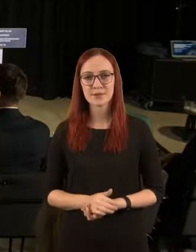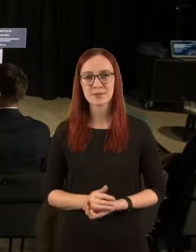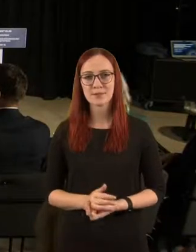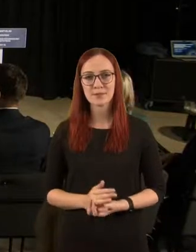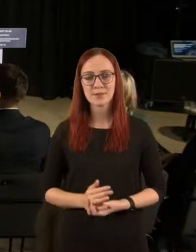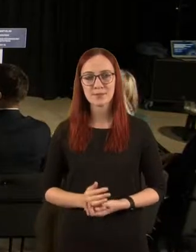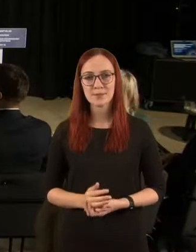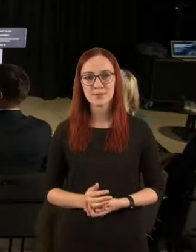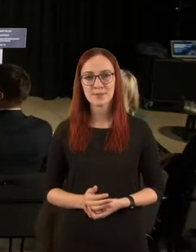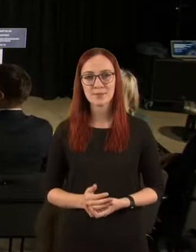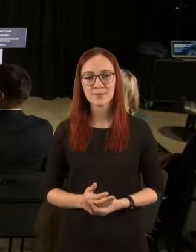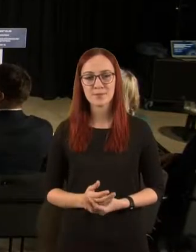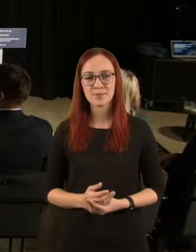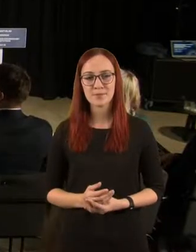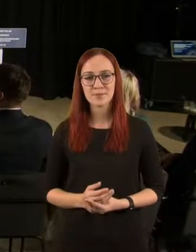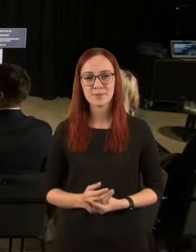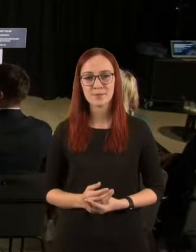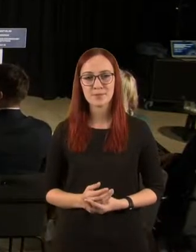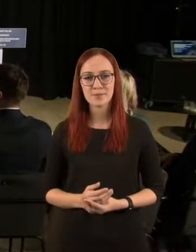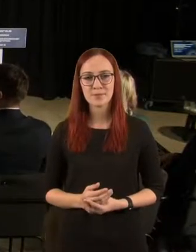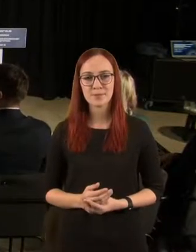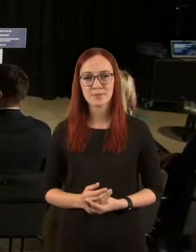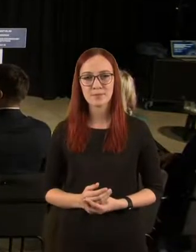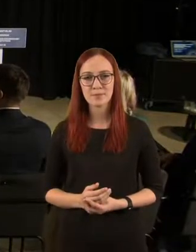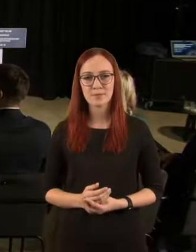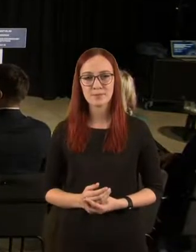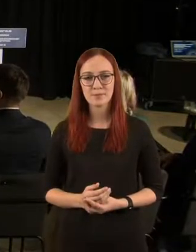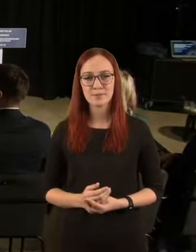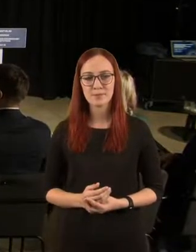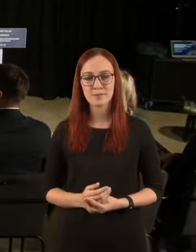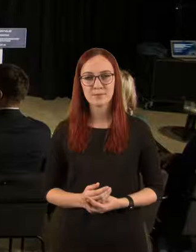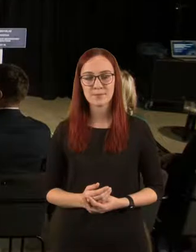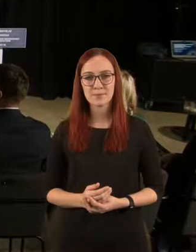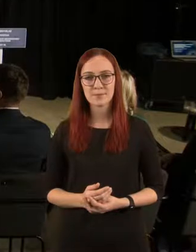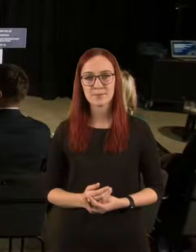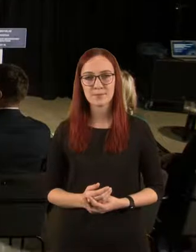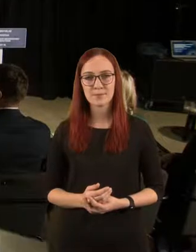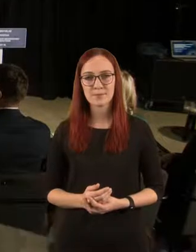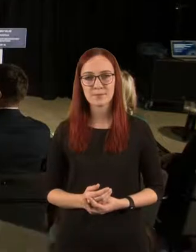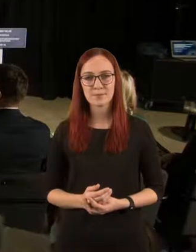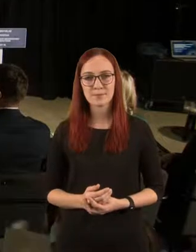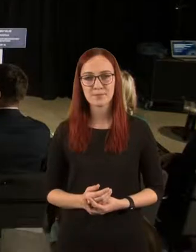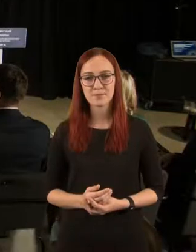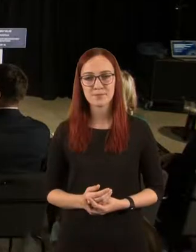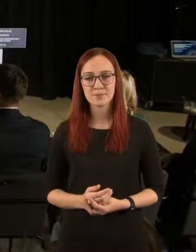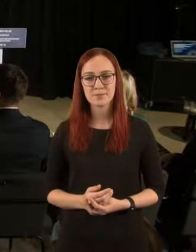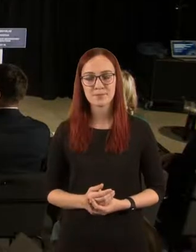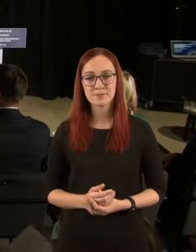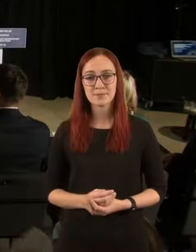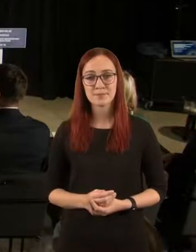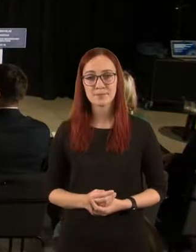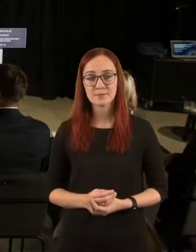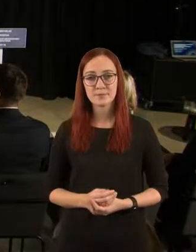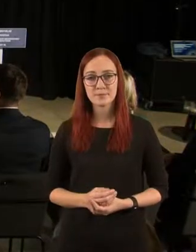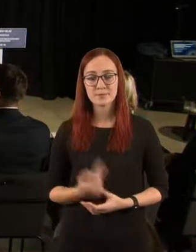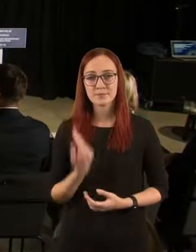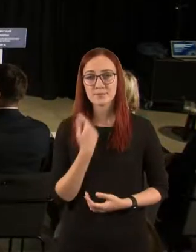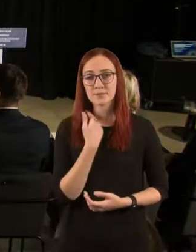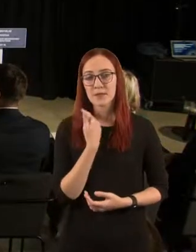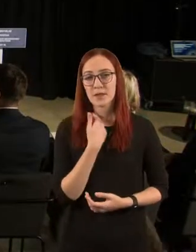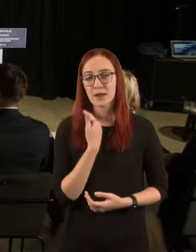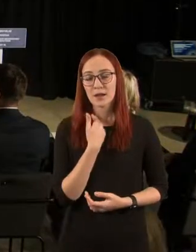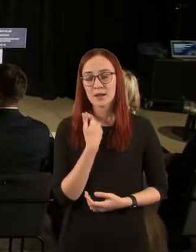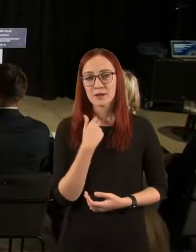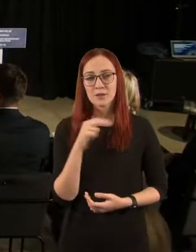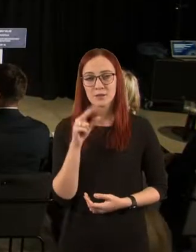Dear Prime Minister Šimonytė, Minister Gentvilas, colleagues, it's a real pleasure to be